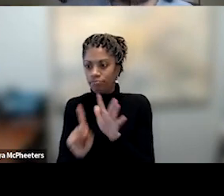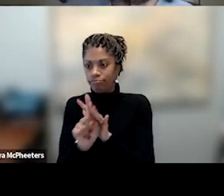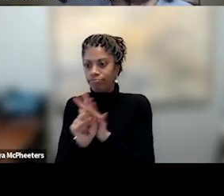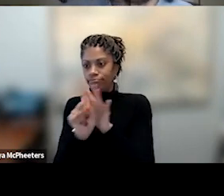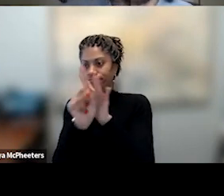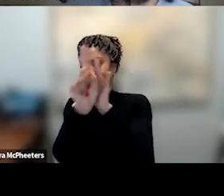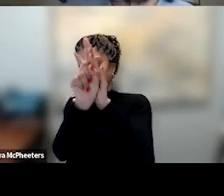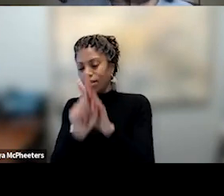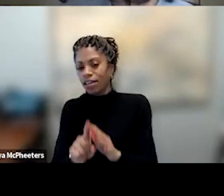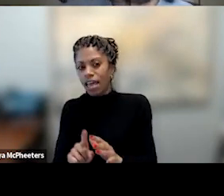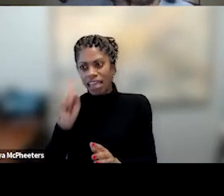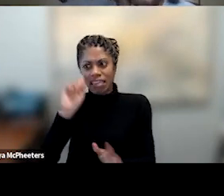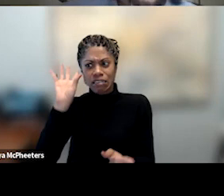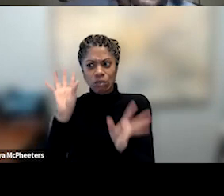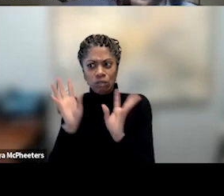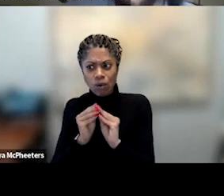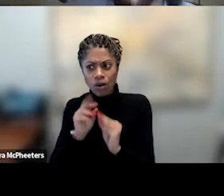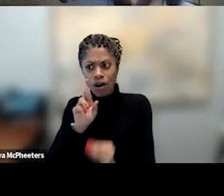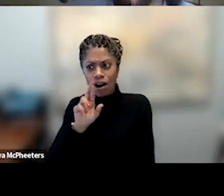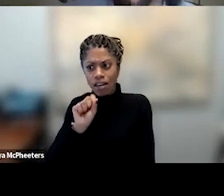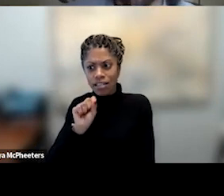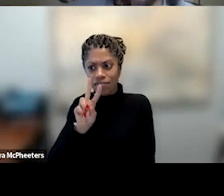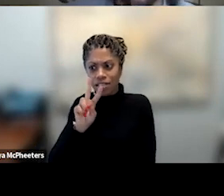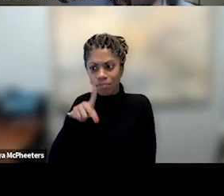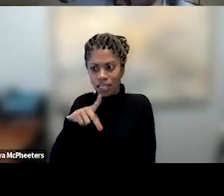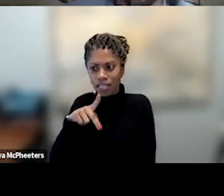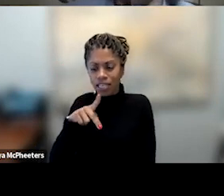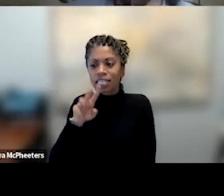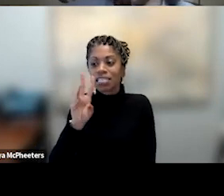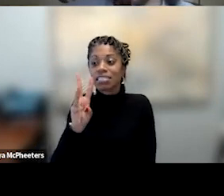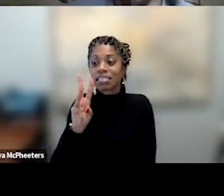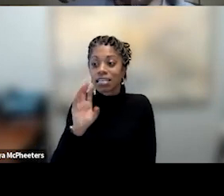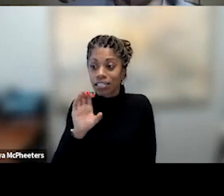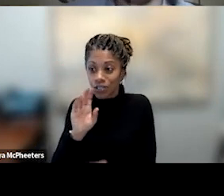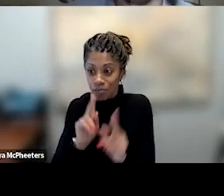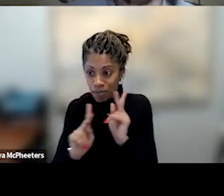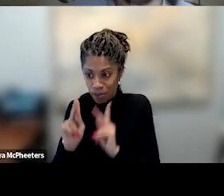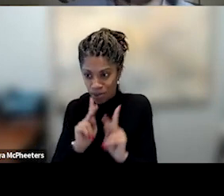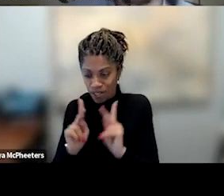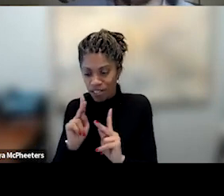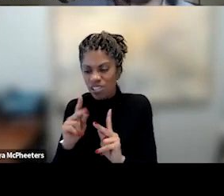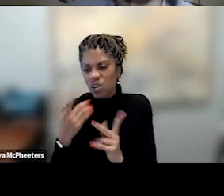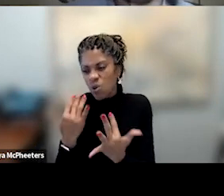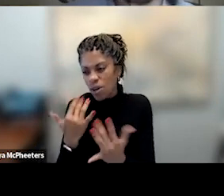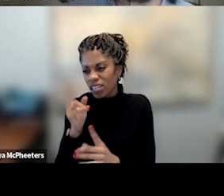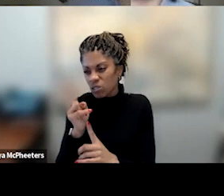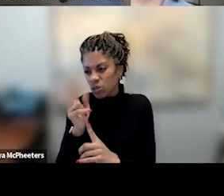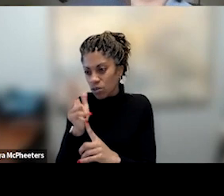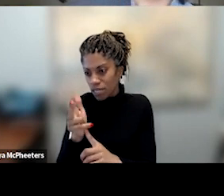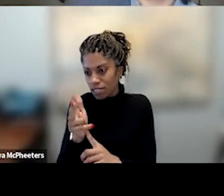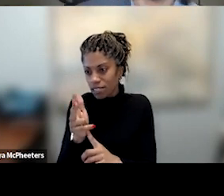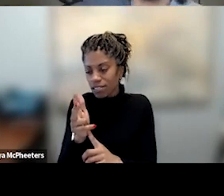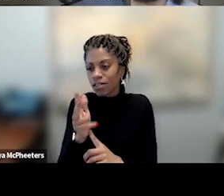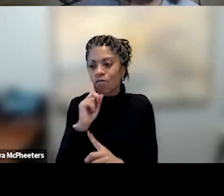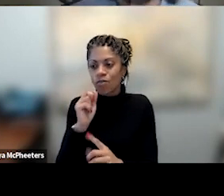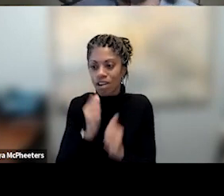about 600 folks RSVP, so we're just gonna hopefully let everybody trickle in over the next minute or so and